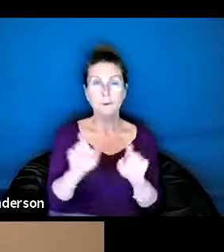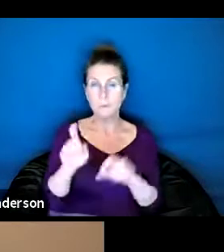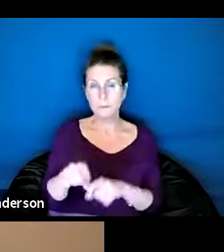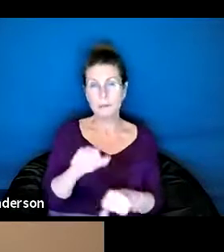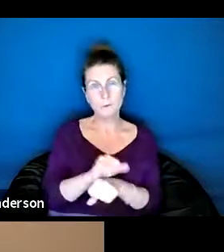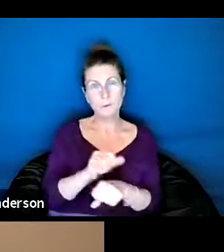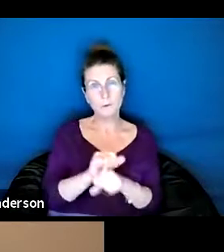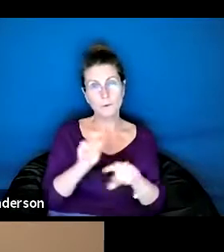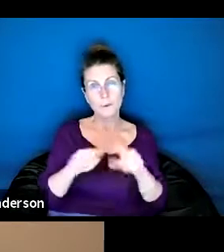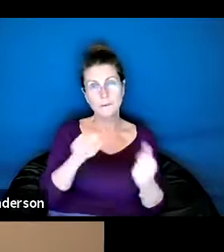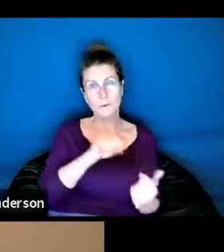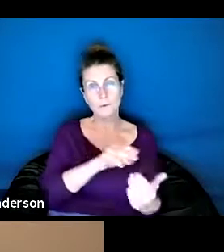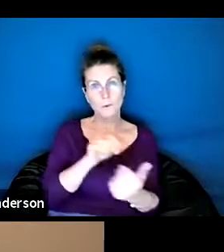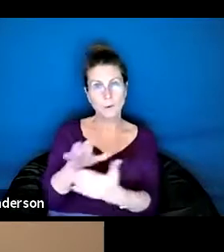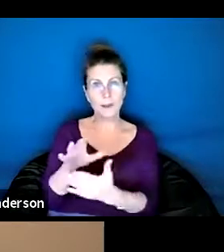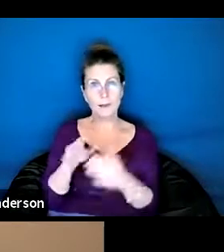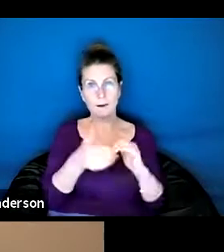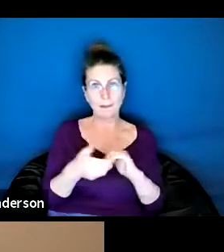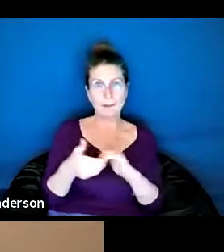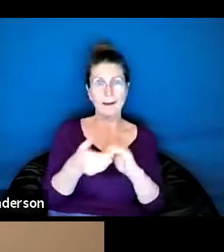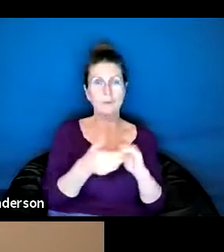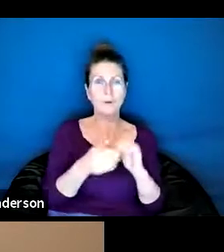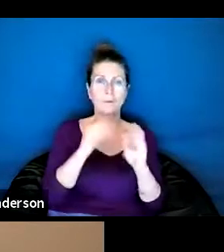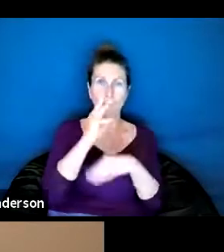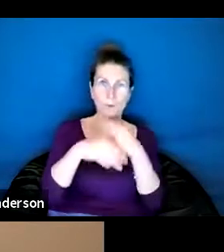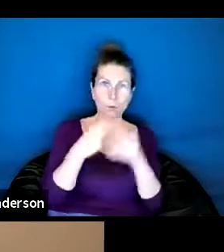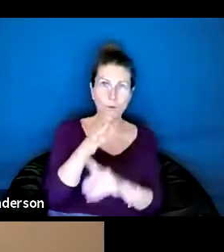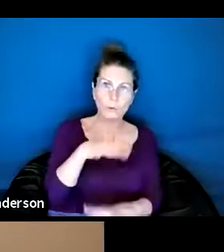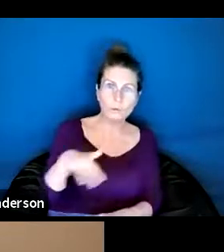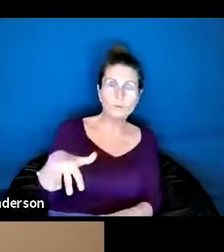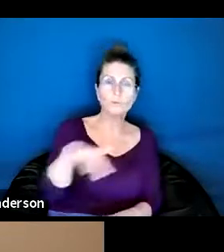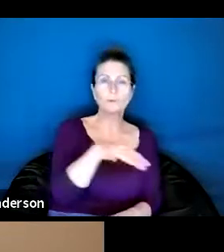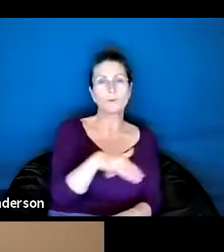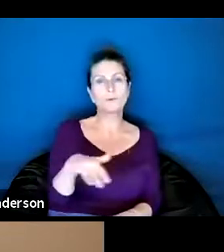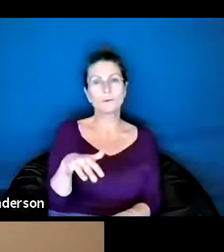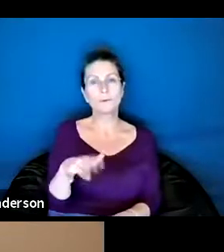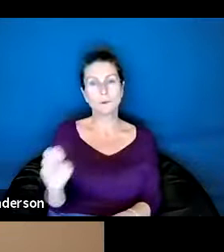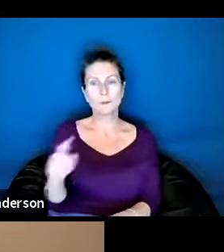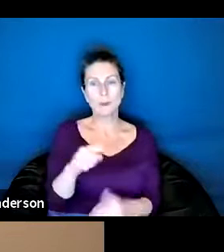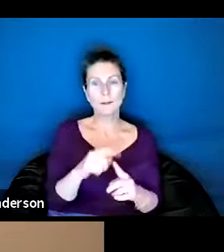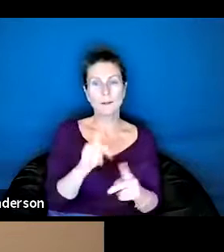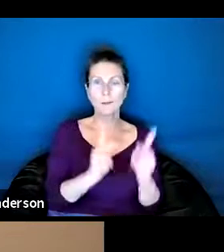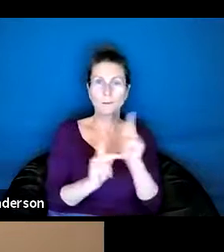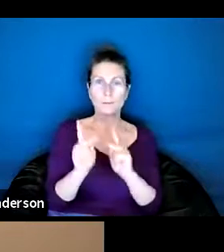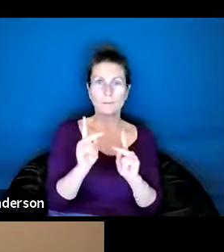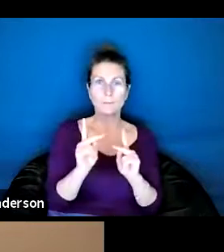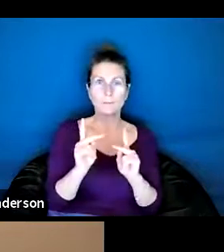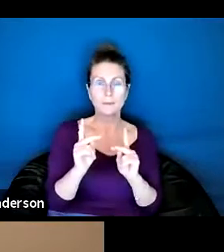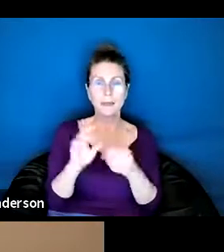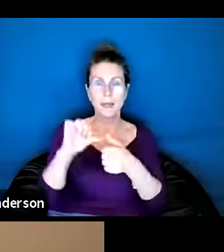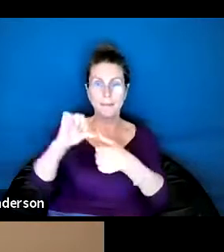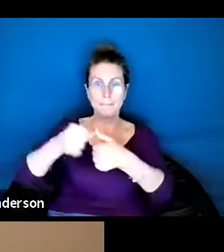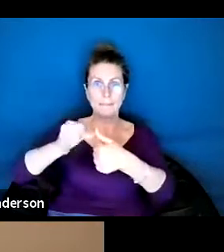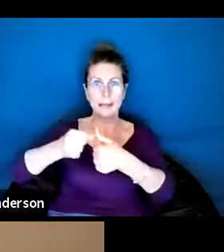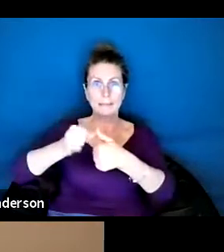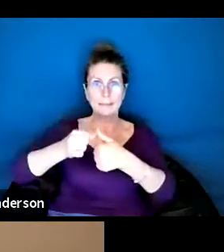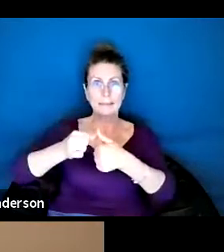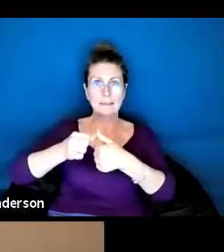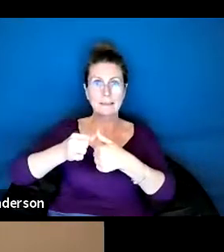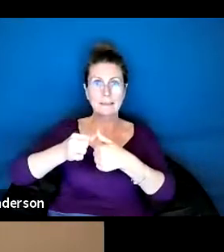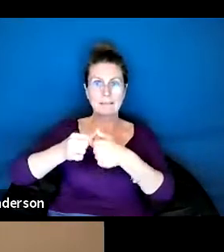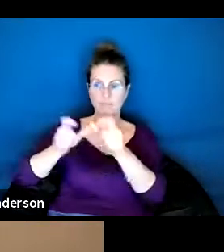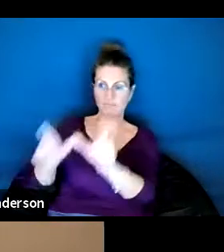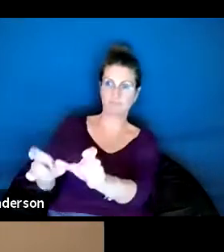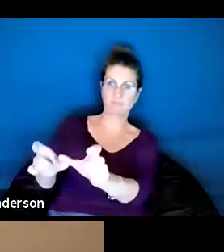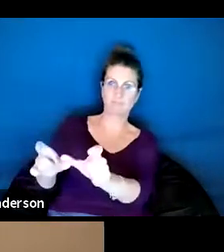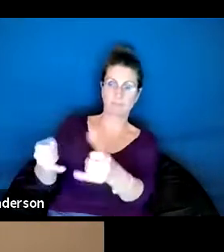ways, collaborating across the world. And you're back to bugs have no passports, and we're going to need to think about